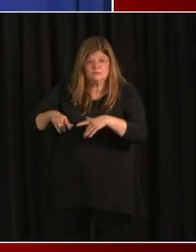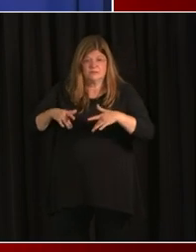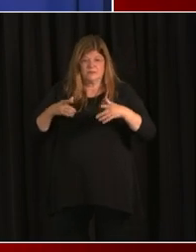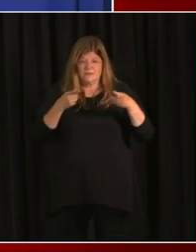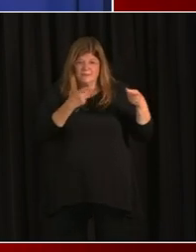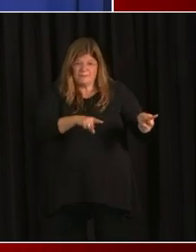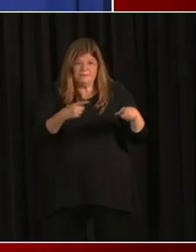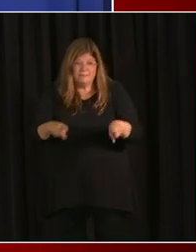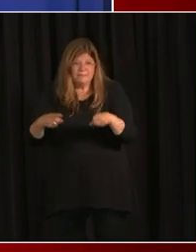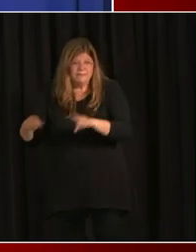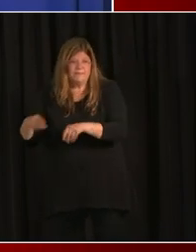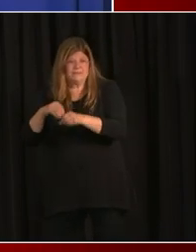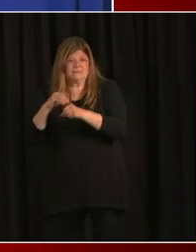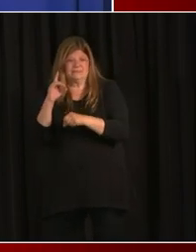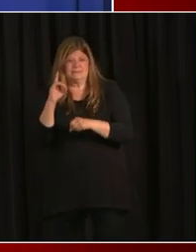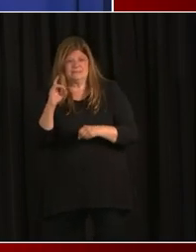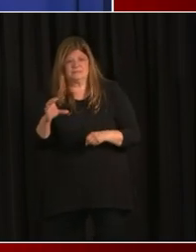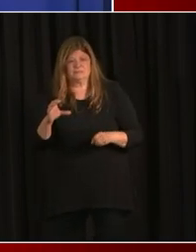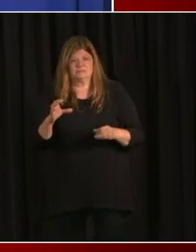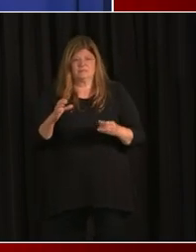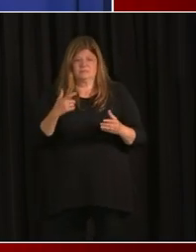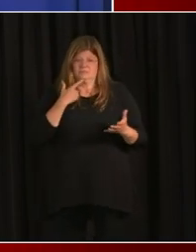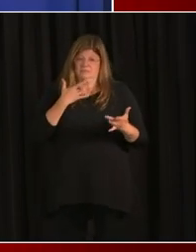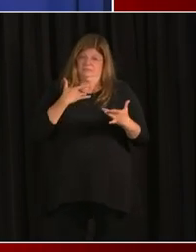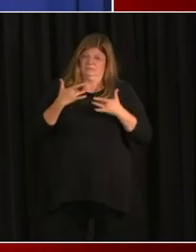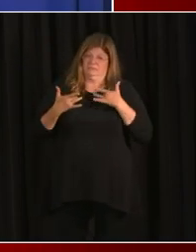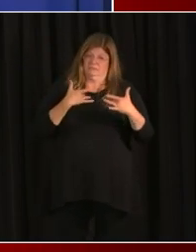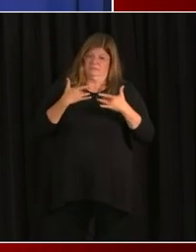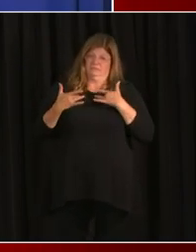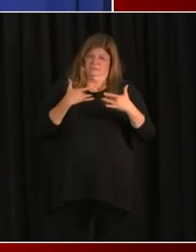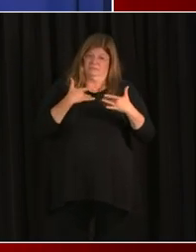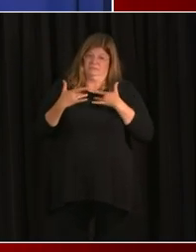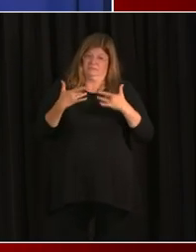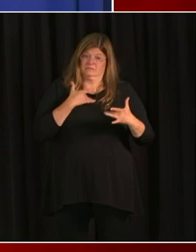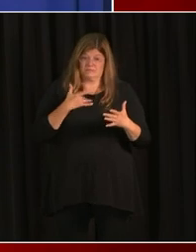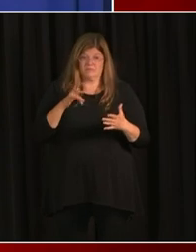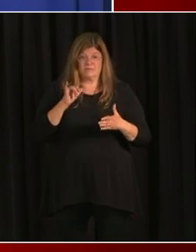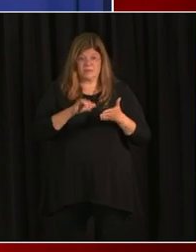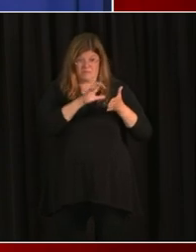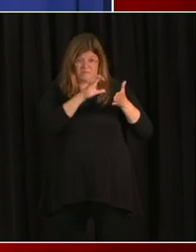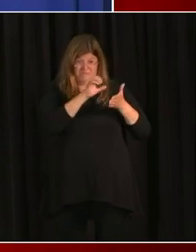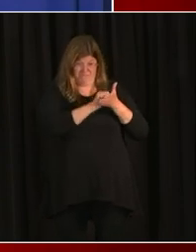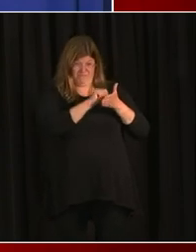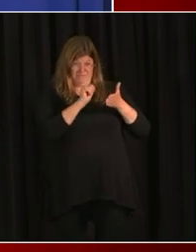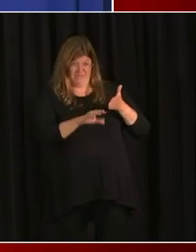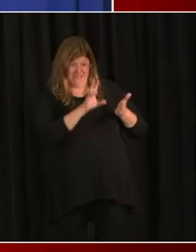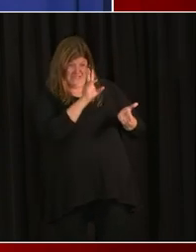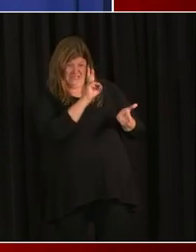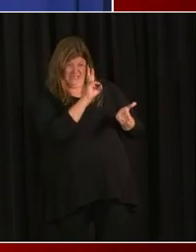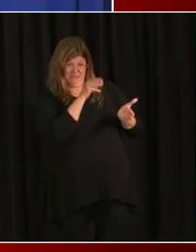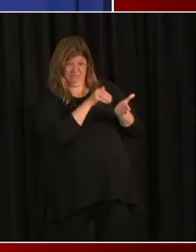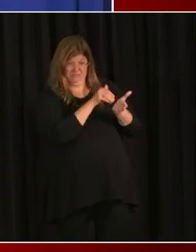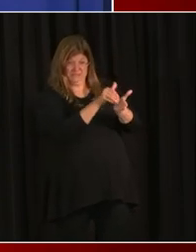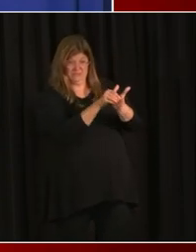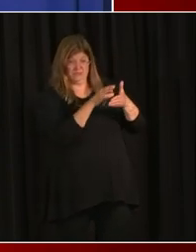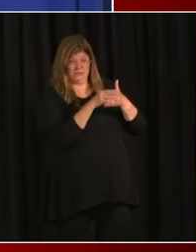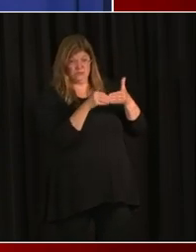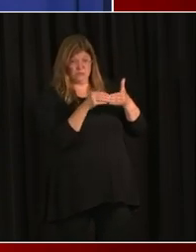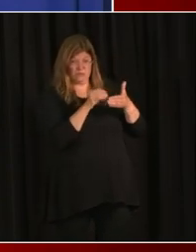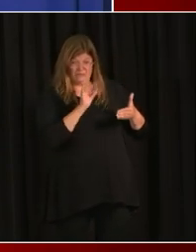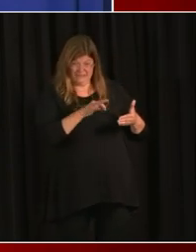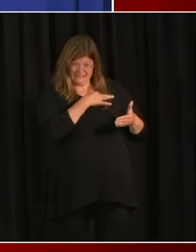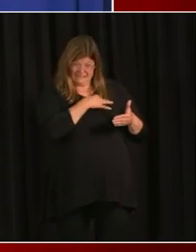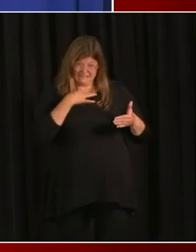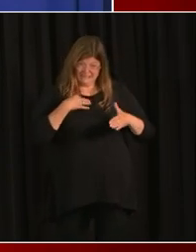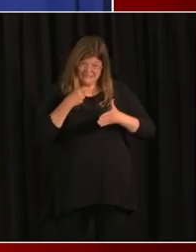the district. And so what we are concerned about is, by removing over $6 million of personnel costs